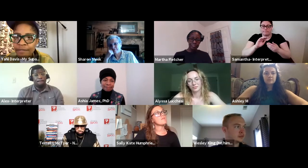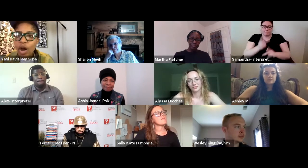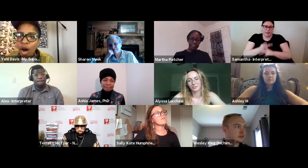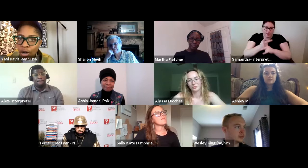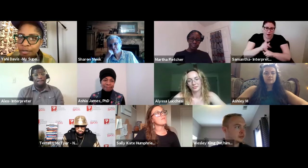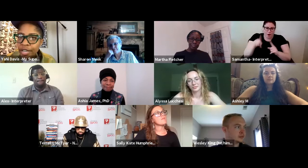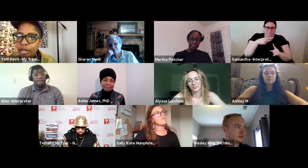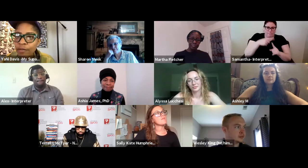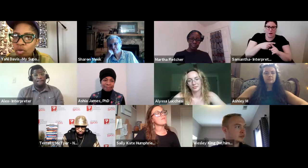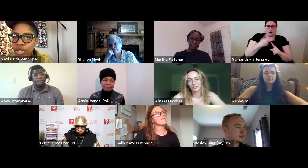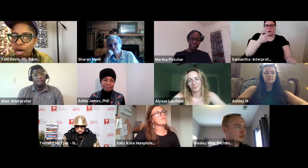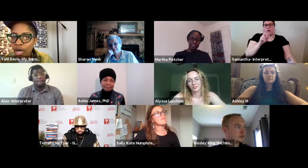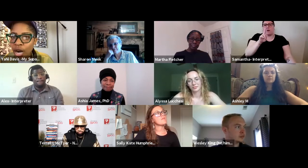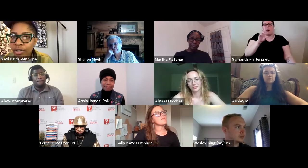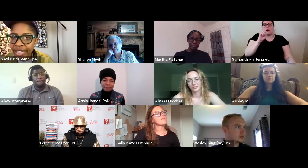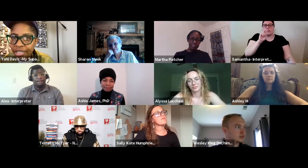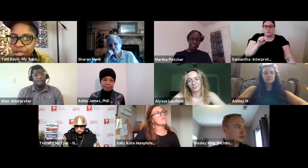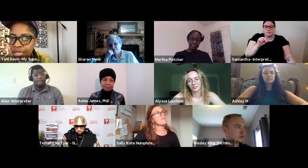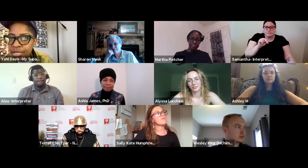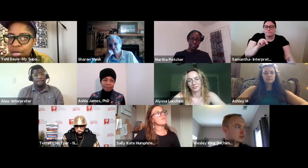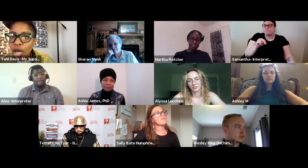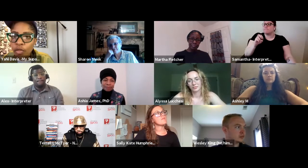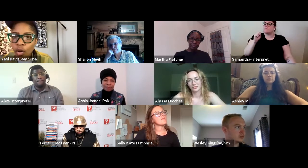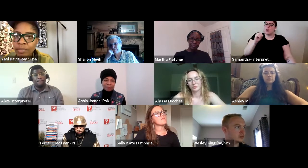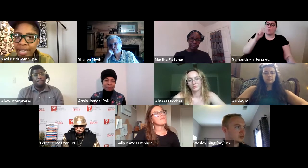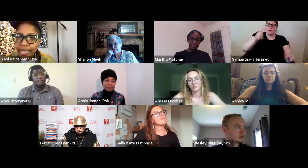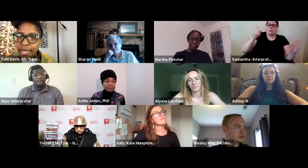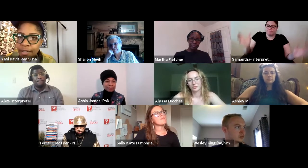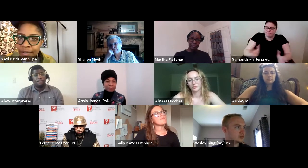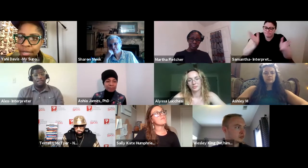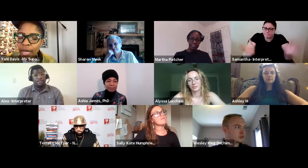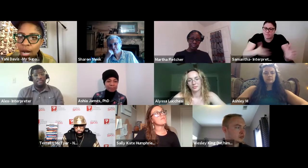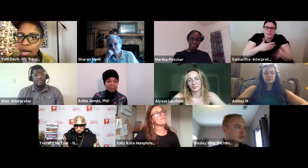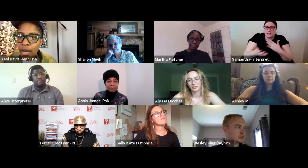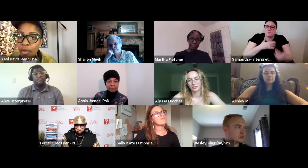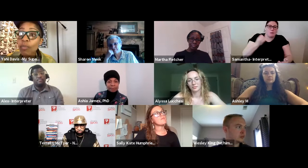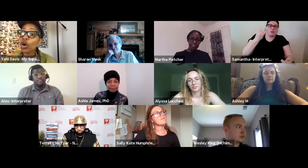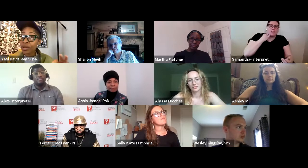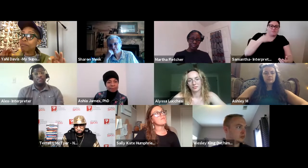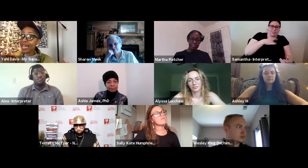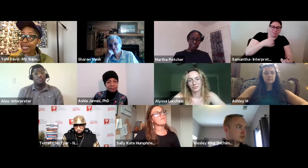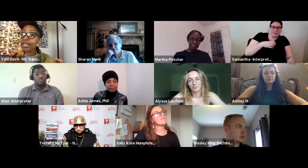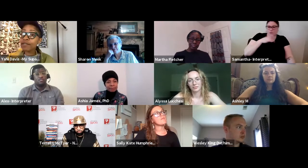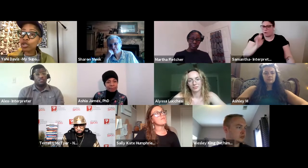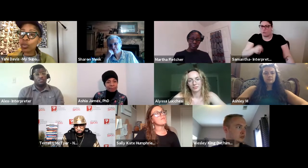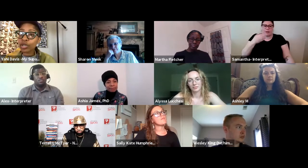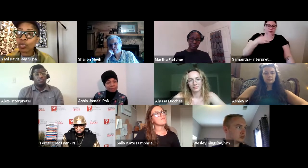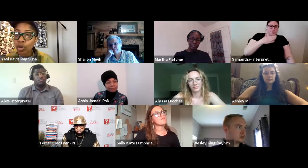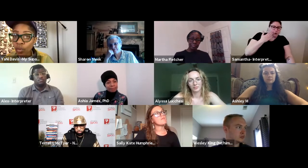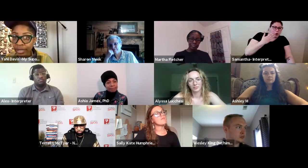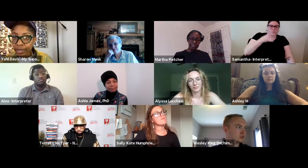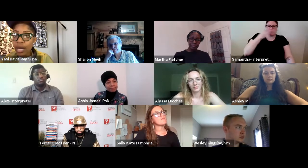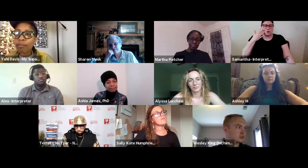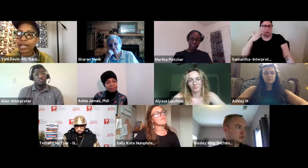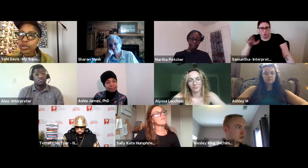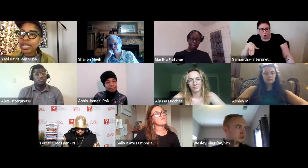have deaf, hard of hearing folks in our congregations, though we may, even though we don't